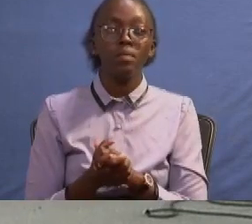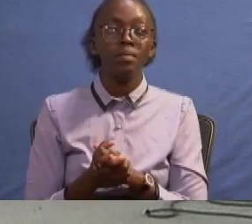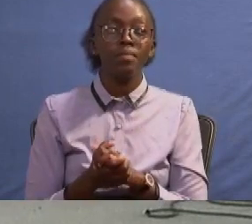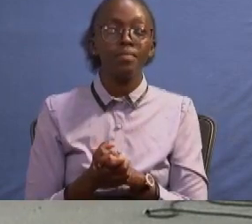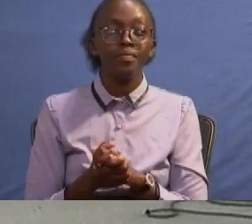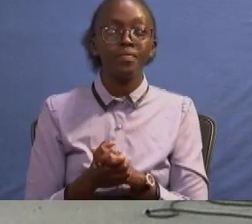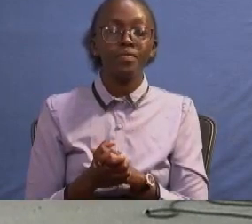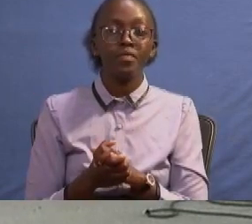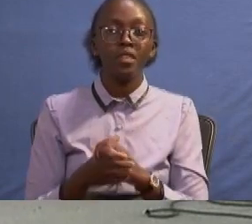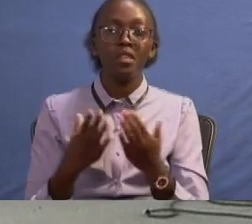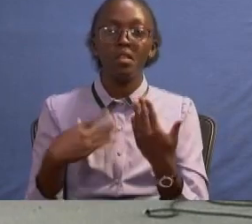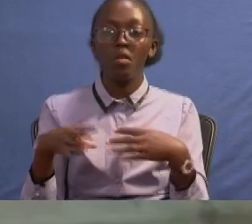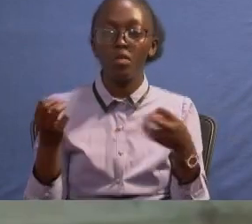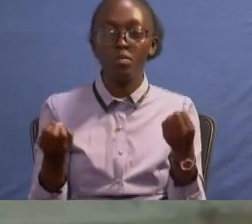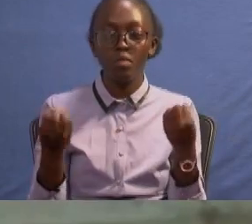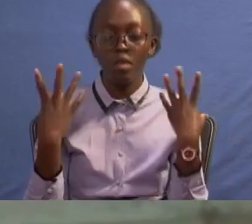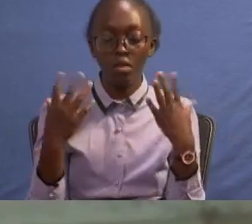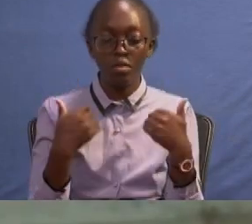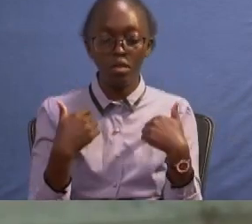Mungu ni wa maajabu.